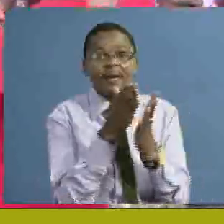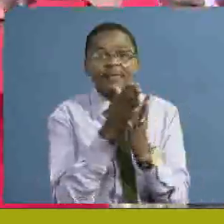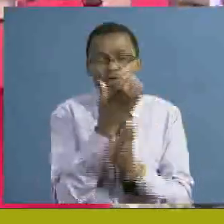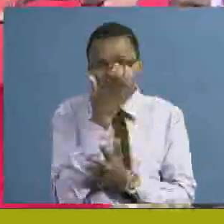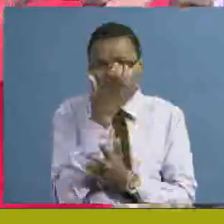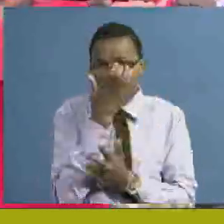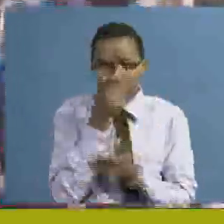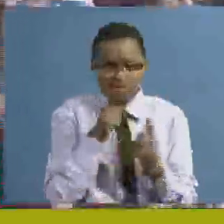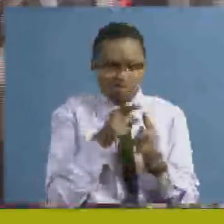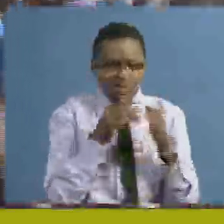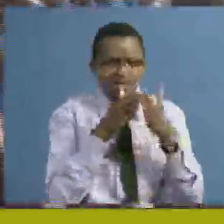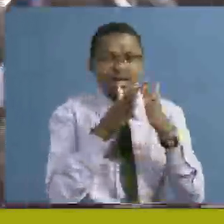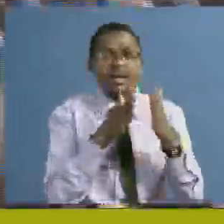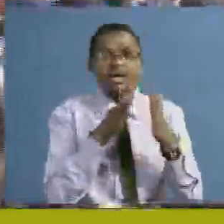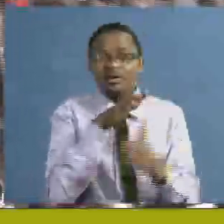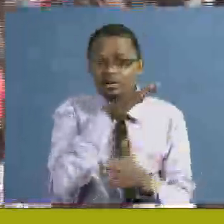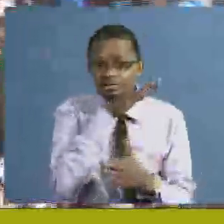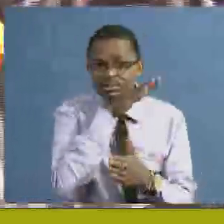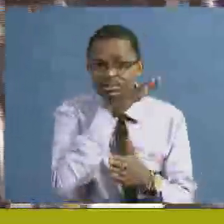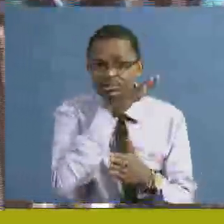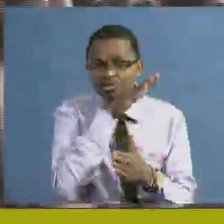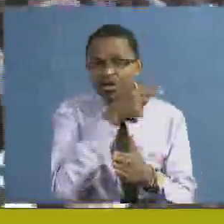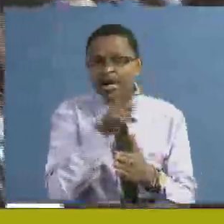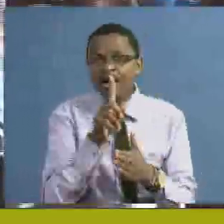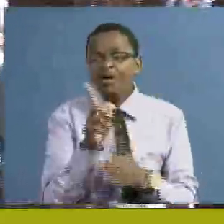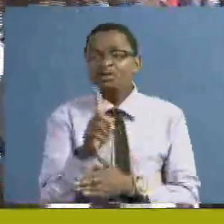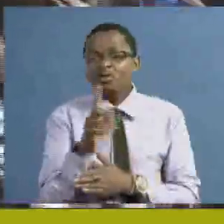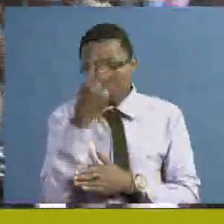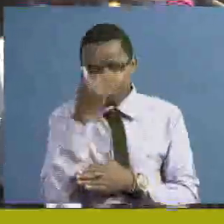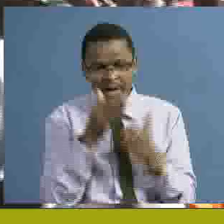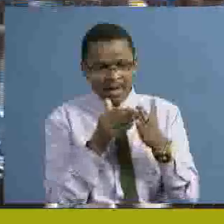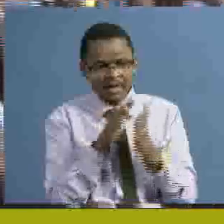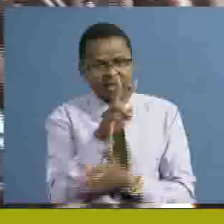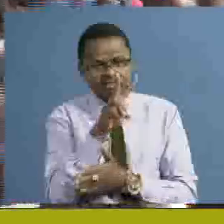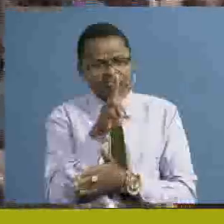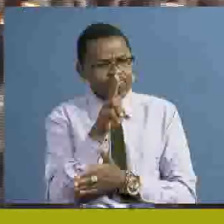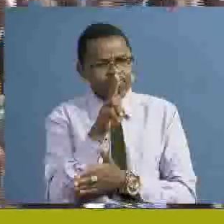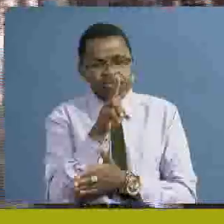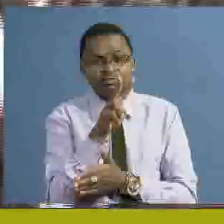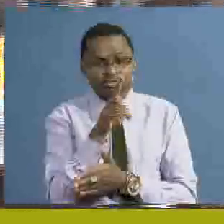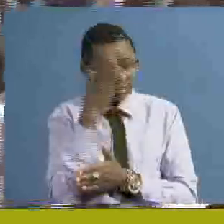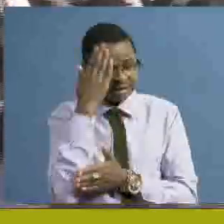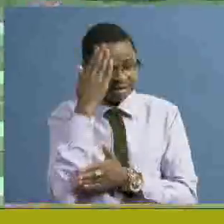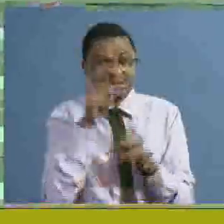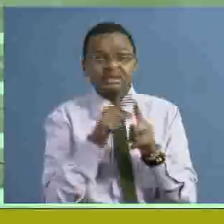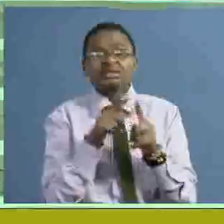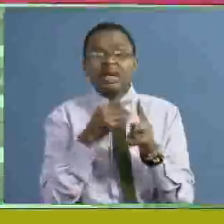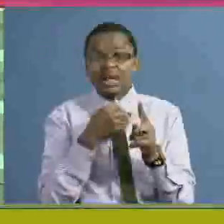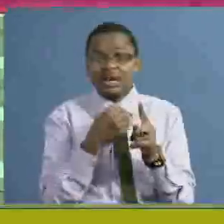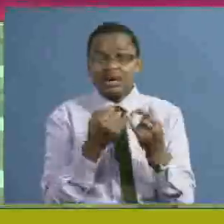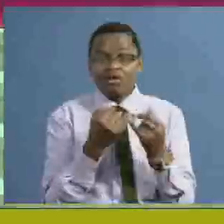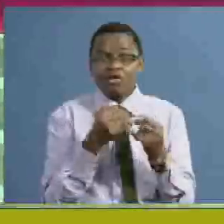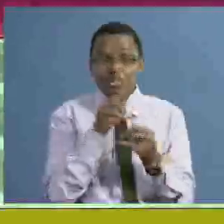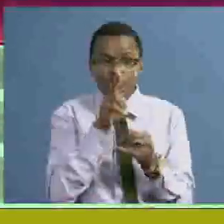Bryce William Ruto na kiongozi wa upinzani Raila Odinga utaelekea wapi? Kwani viongozi hawa wawili ni wakakamavu na hivi sasa ambapo